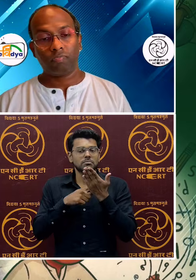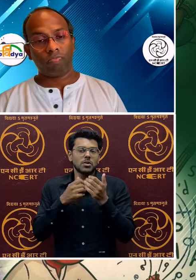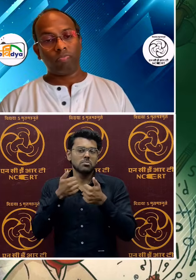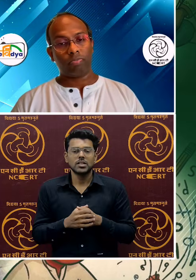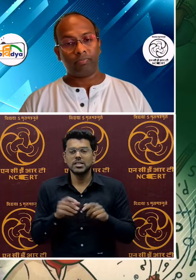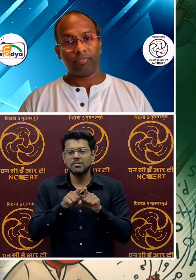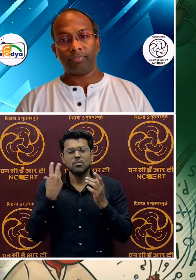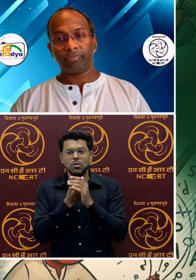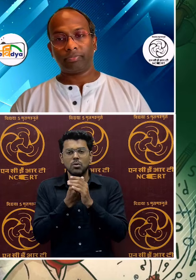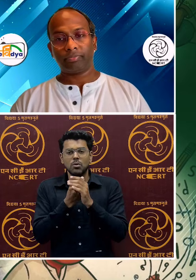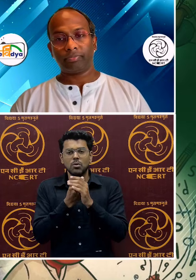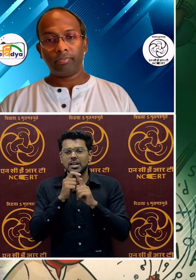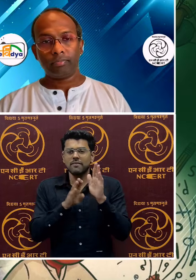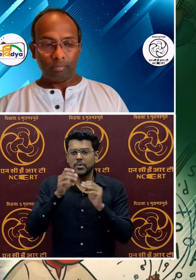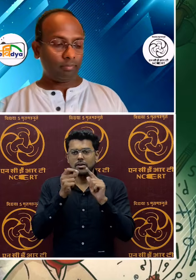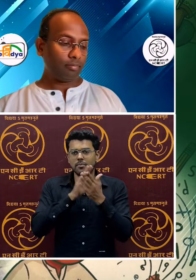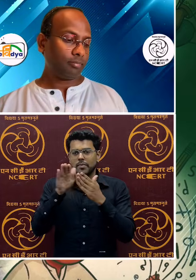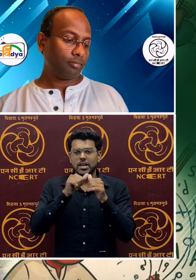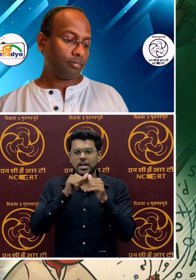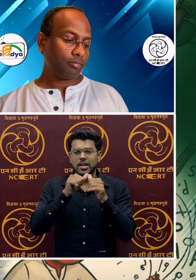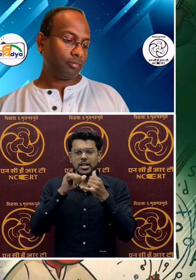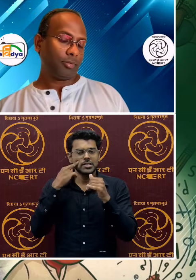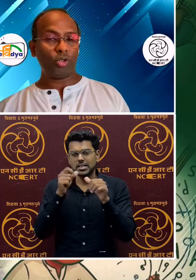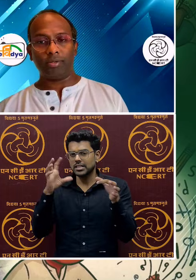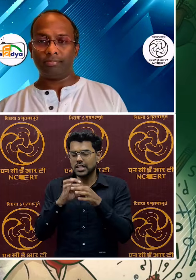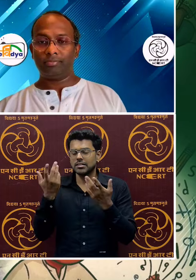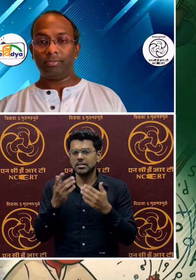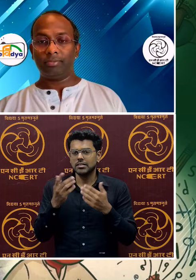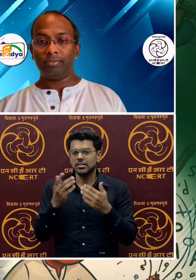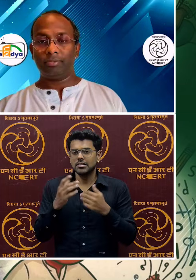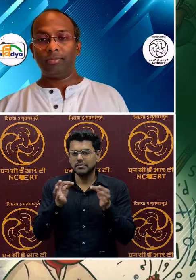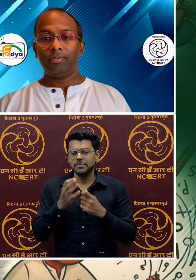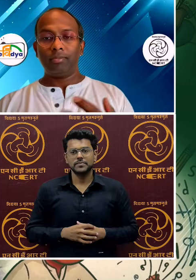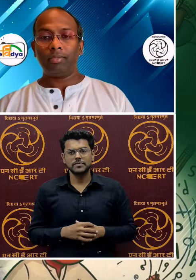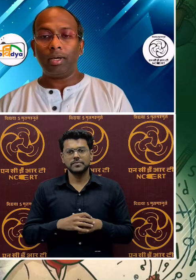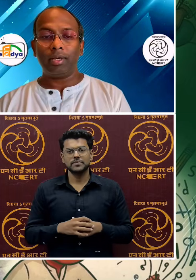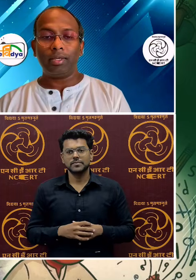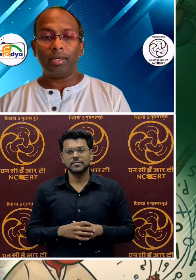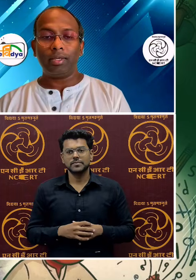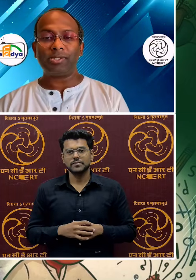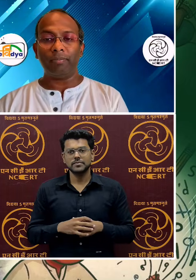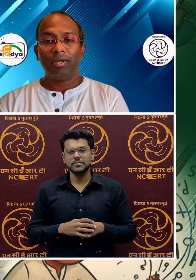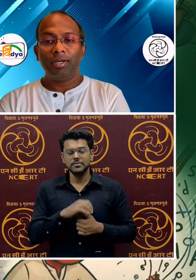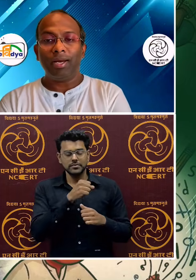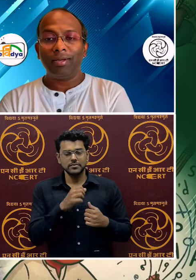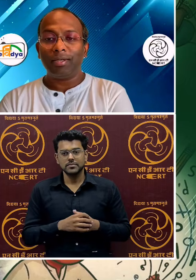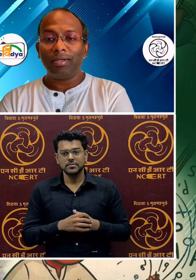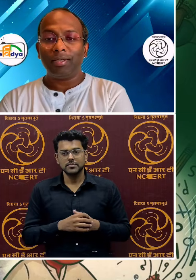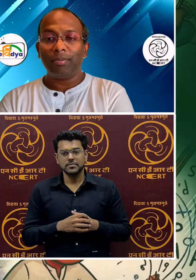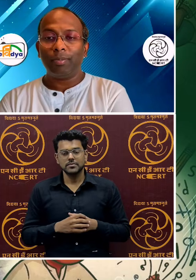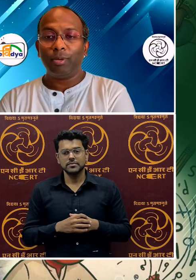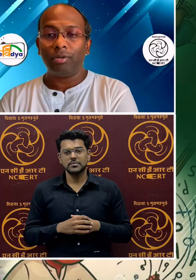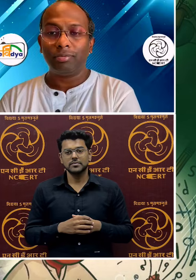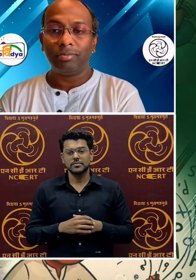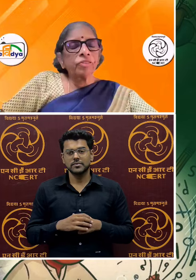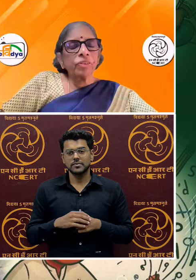aphasia, because we are left with very little time, sir. So request you to kindly speedily go through the same. Yes. yes, ma'am. Lalita